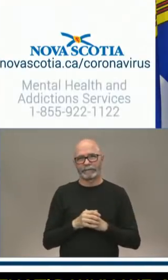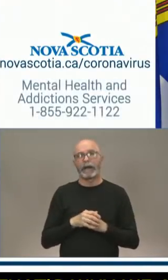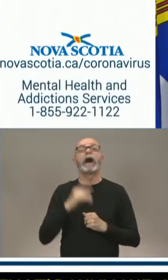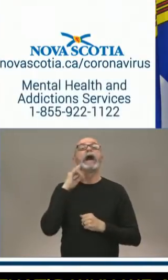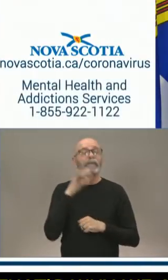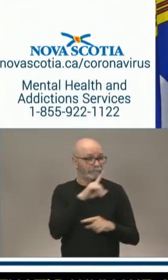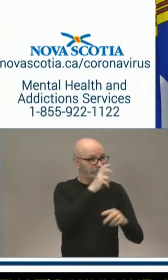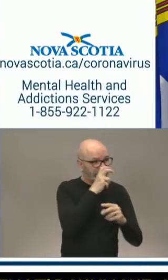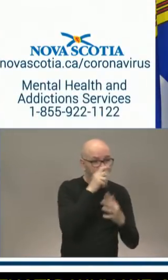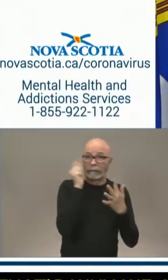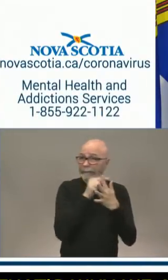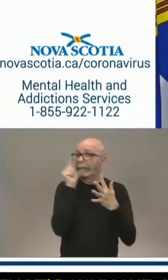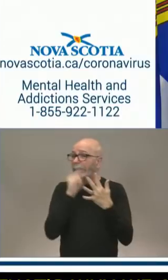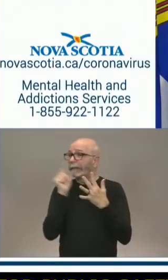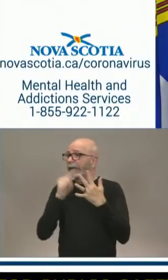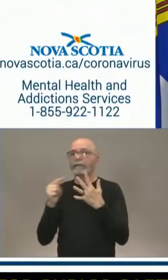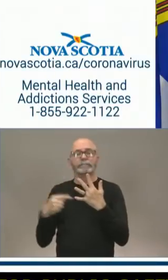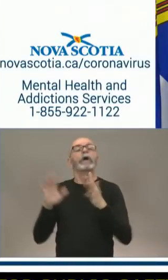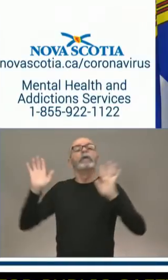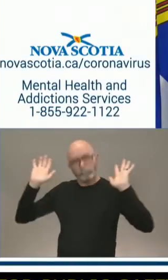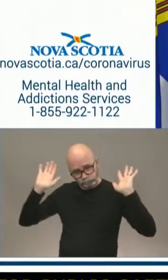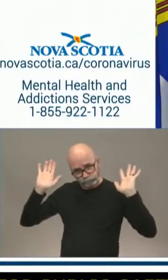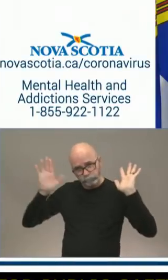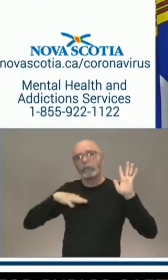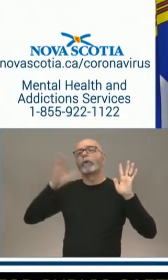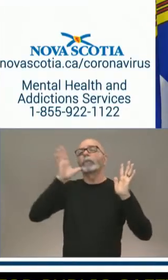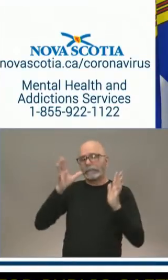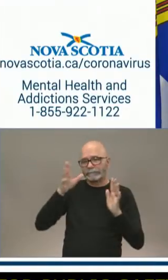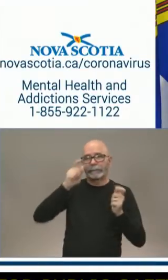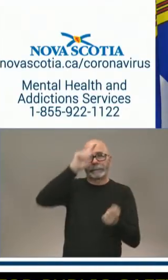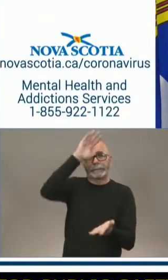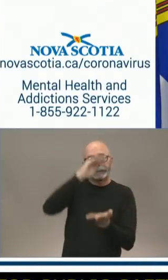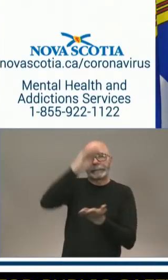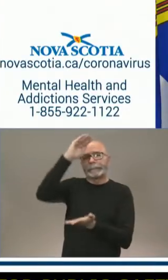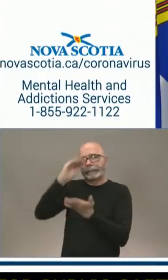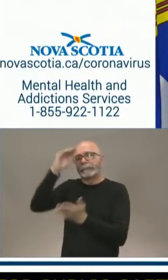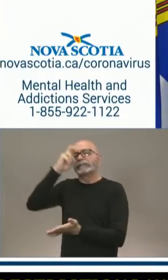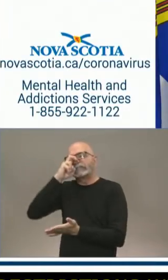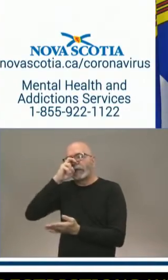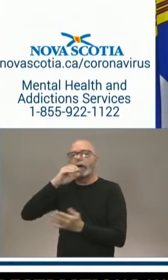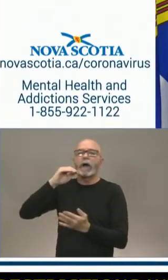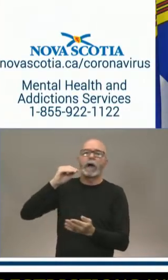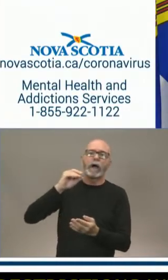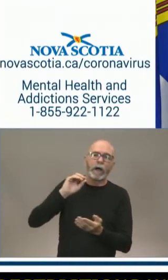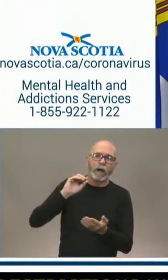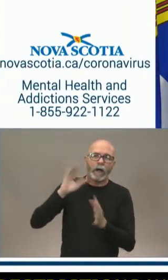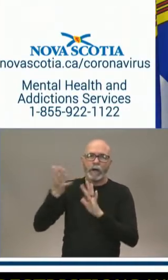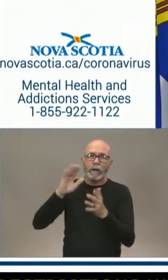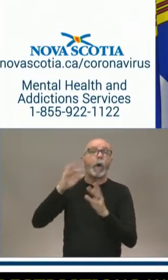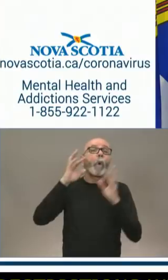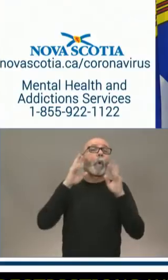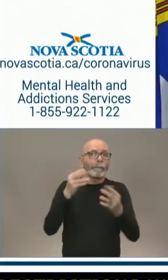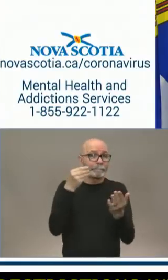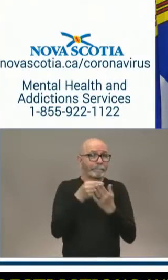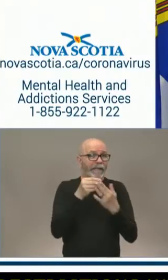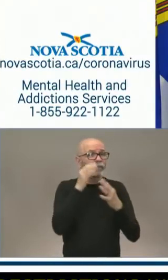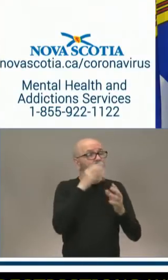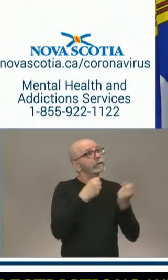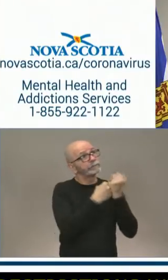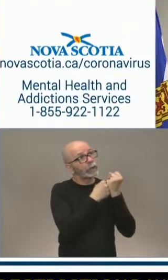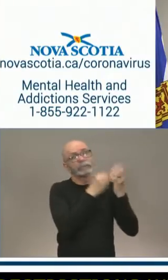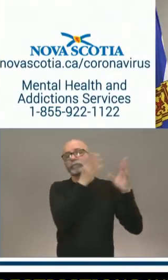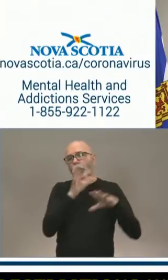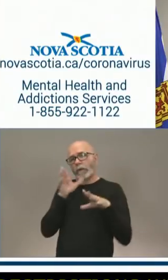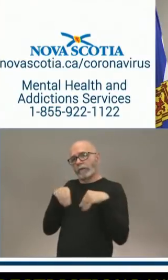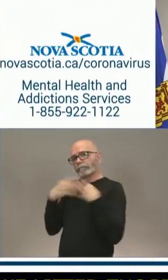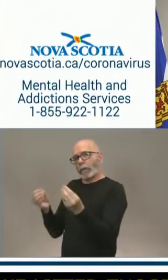we lifted those. But that was the immediate injection of funds. Look forward to more support if it's warranted. That's all the time we have